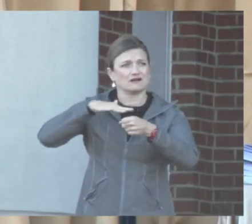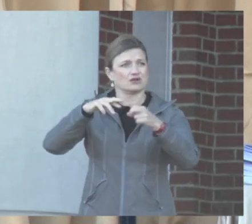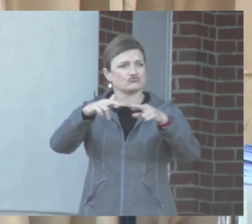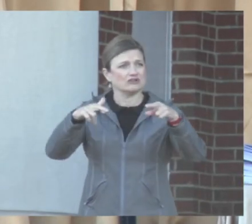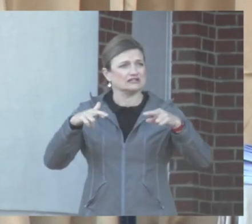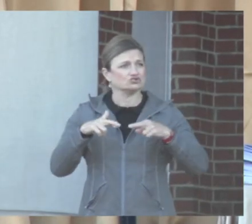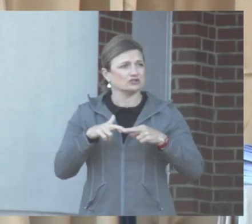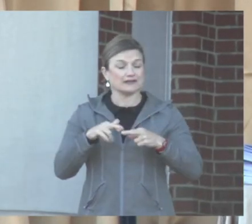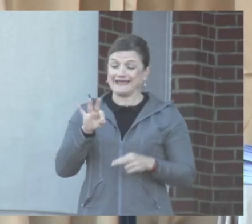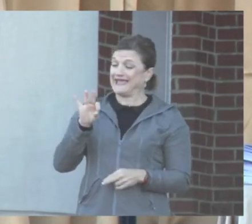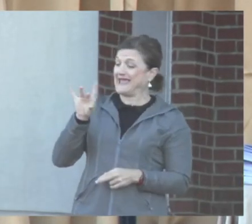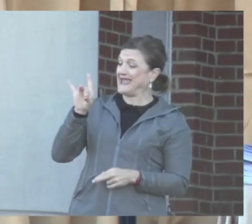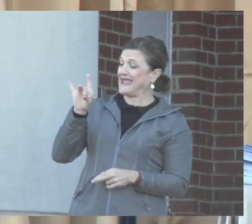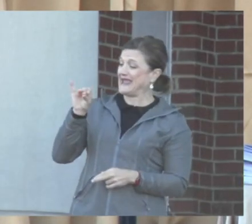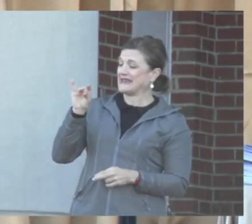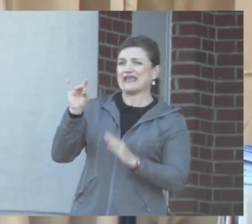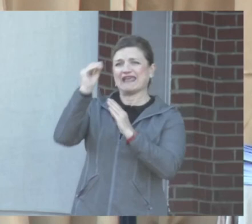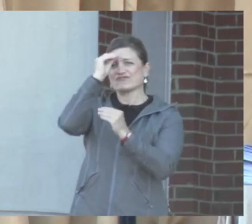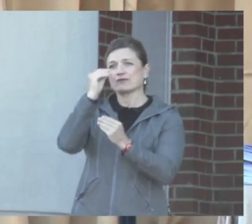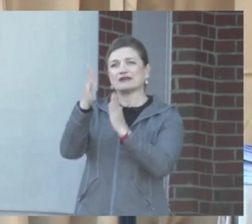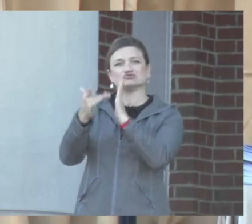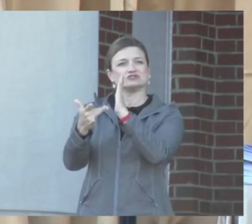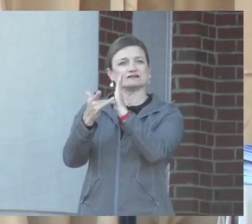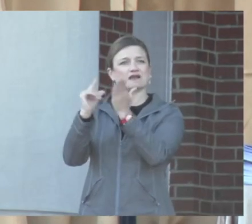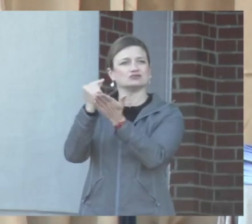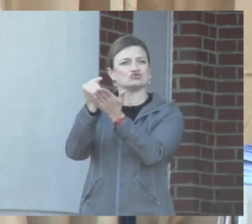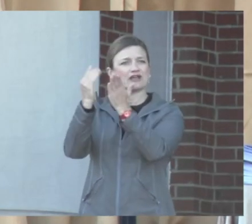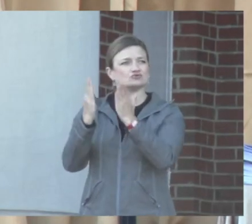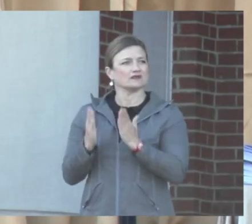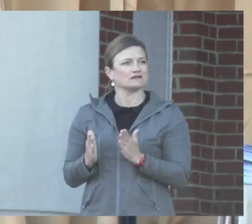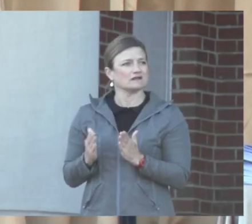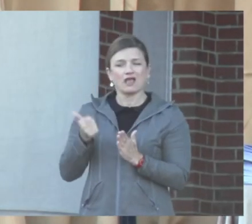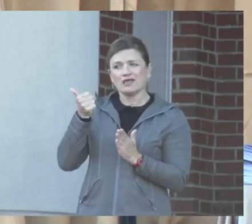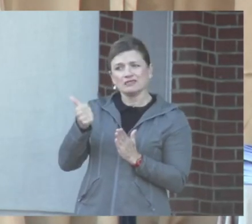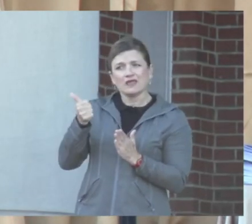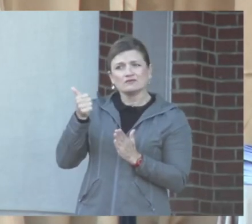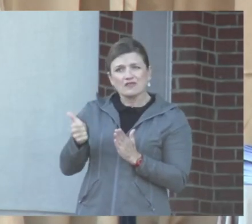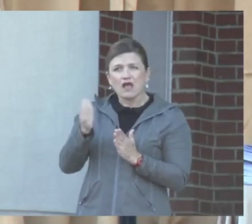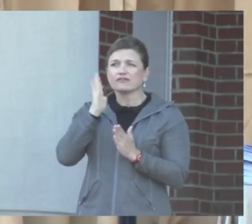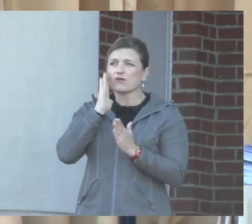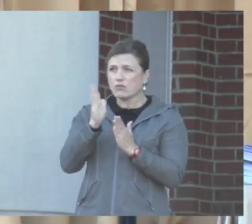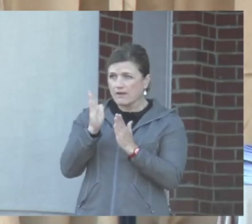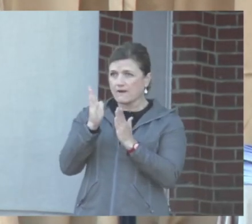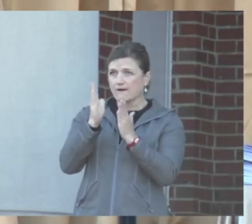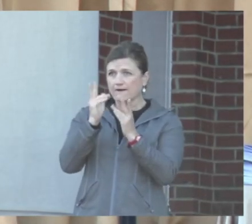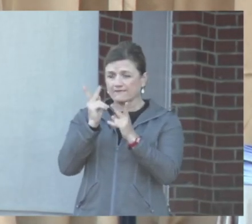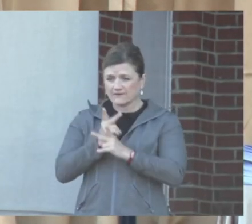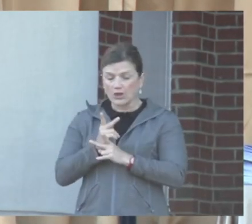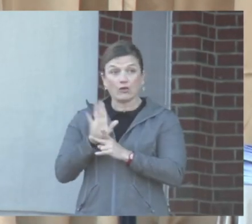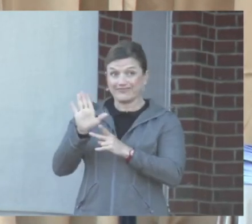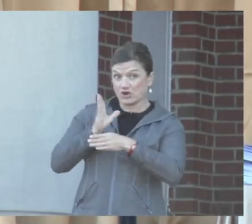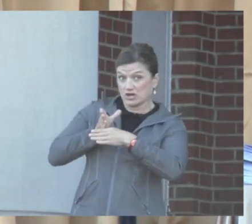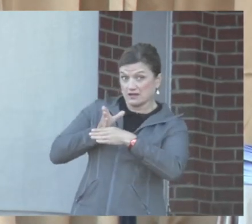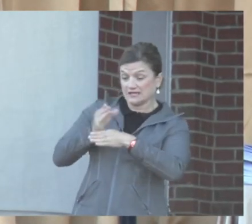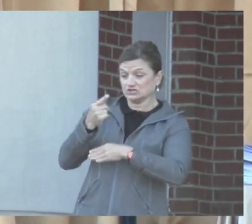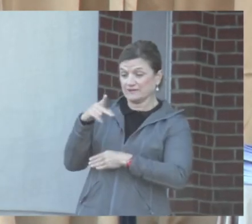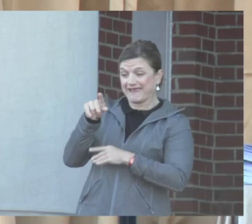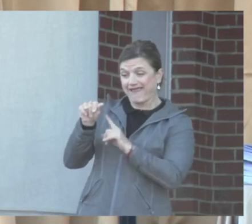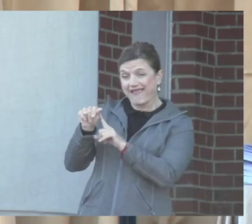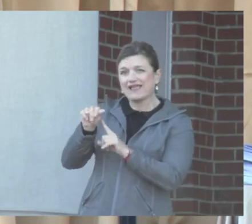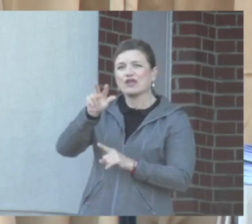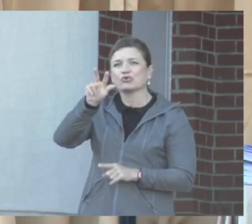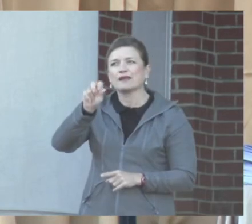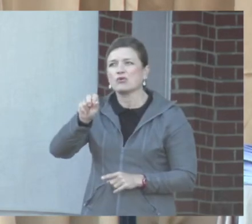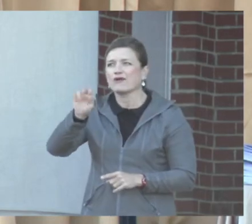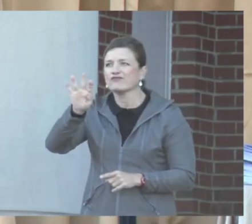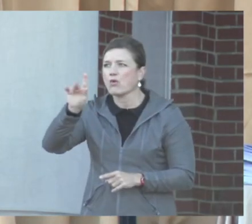80 information technology graduates who achieved themselves a collective of a GPA average of